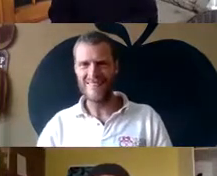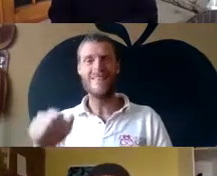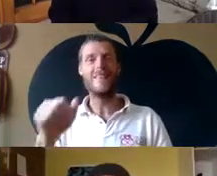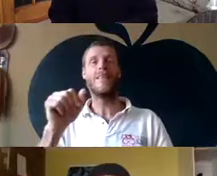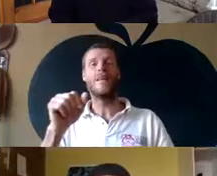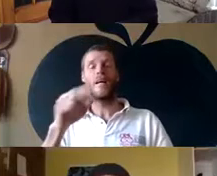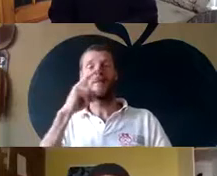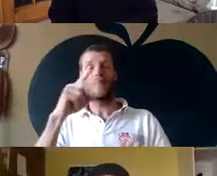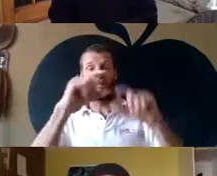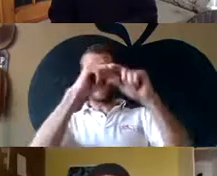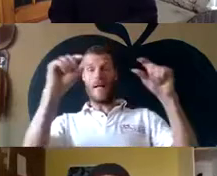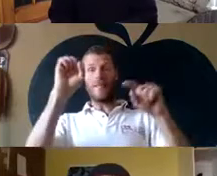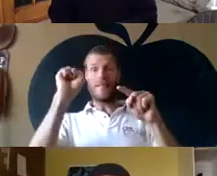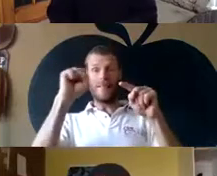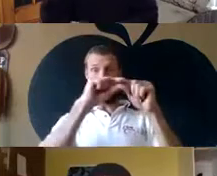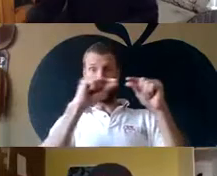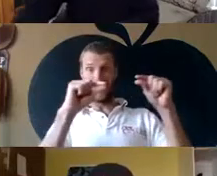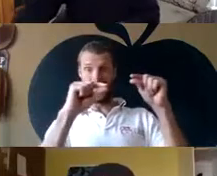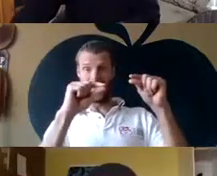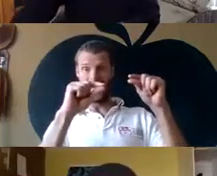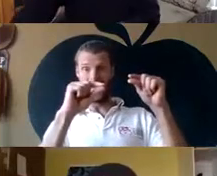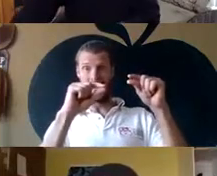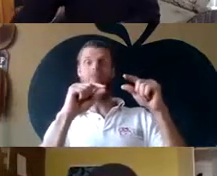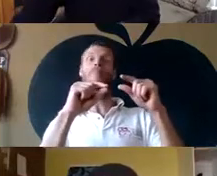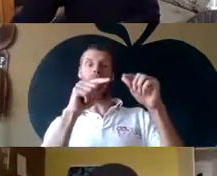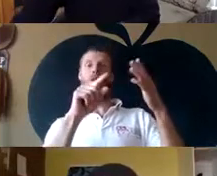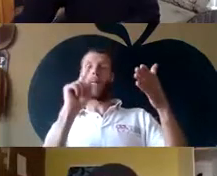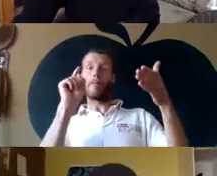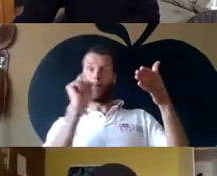Can I continue? Can't say.